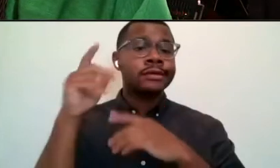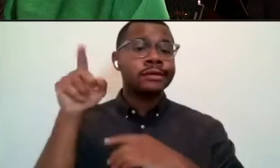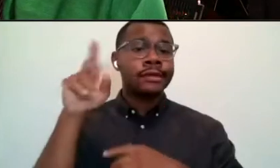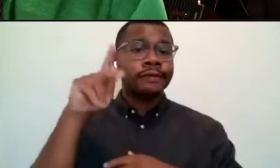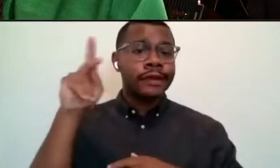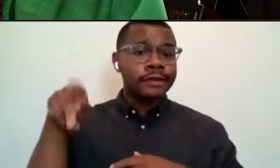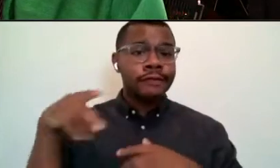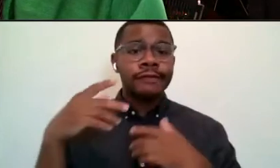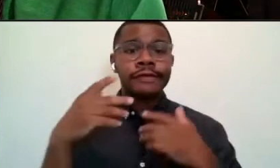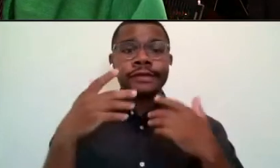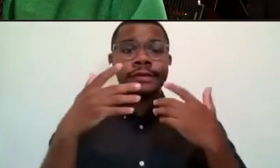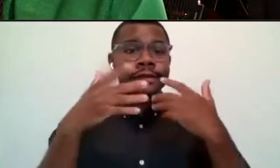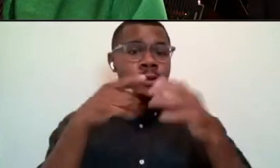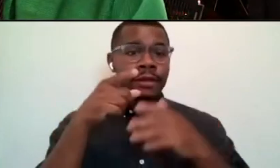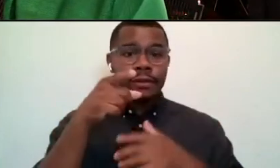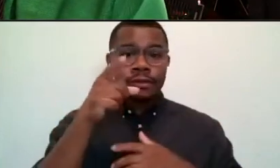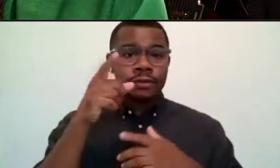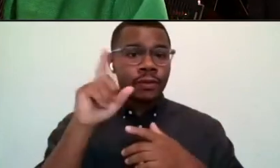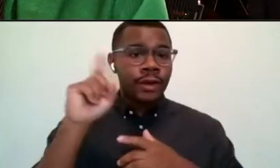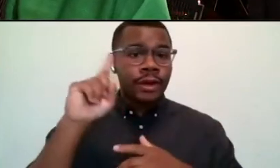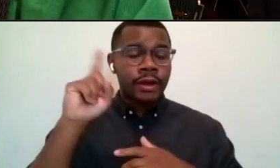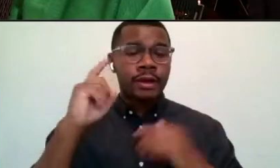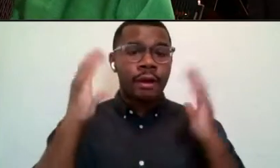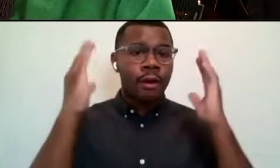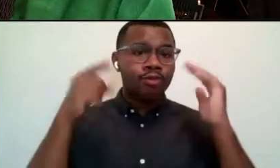not melt too terribly in the heat.